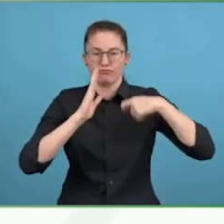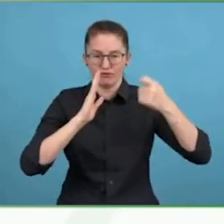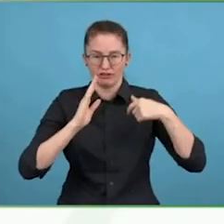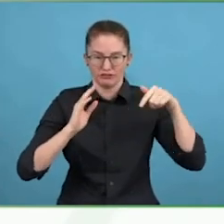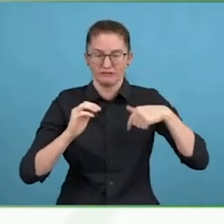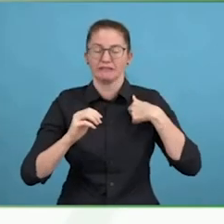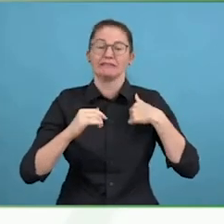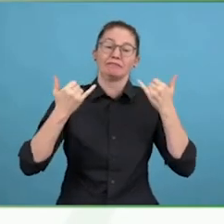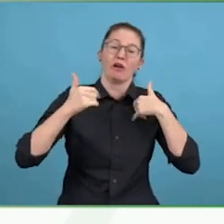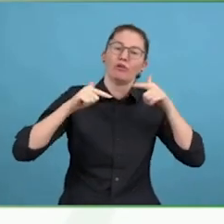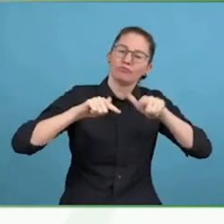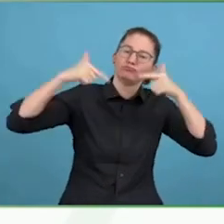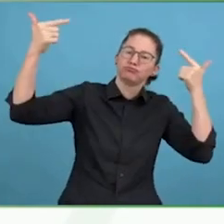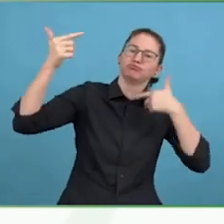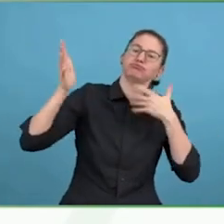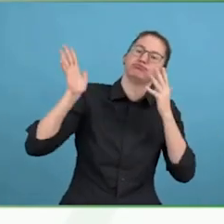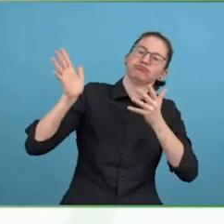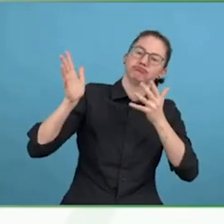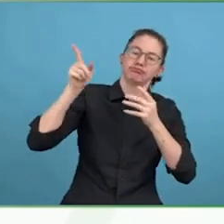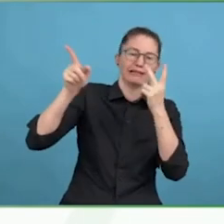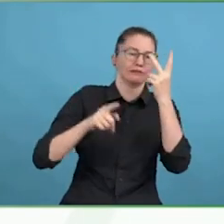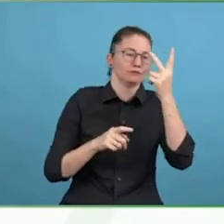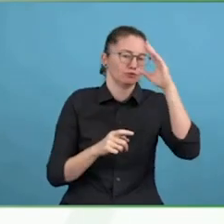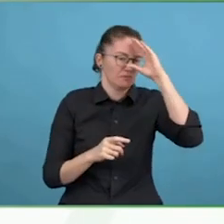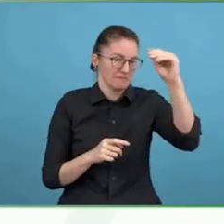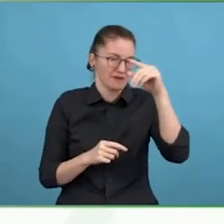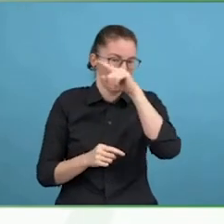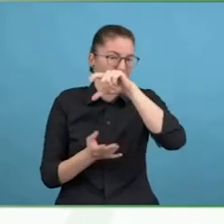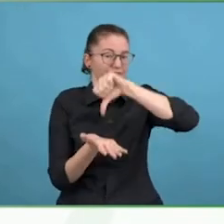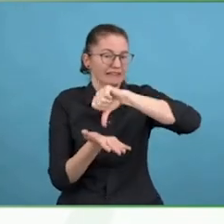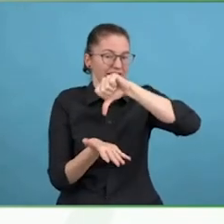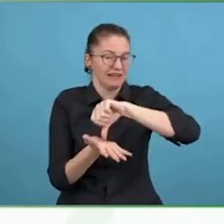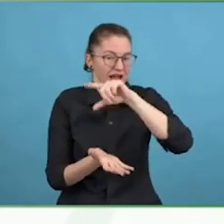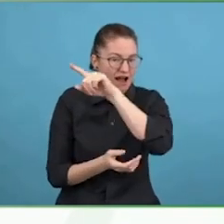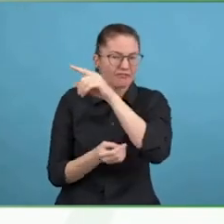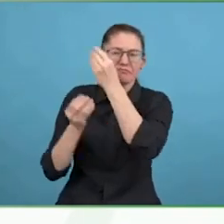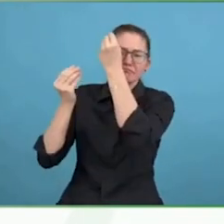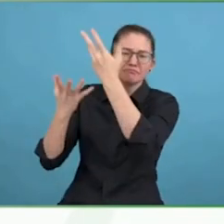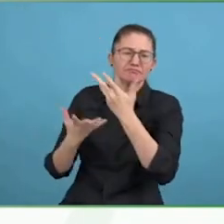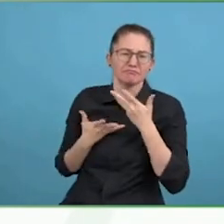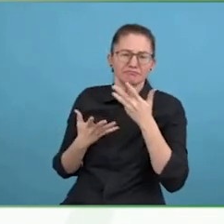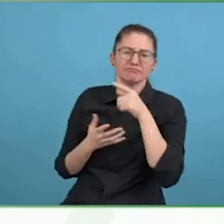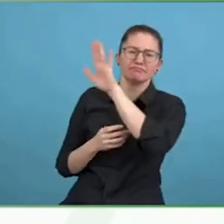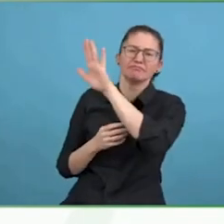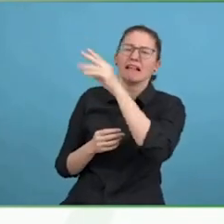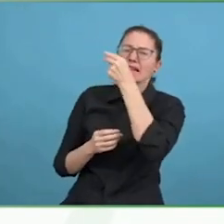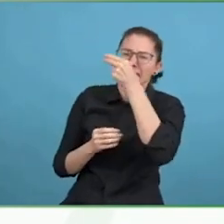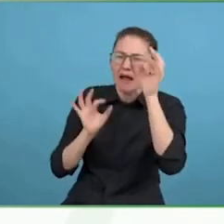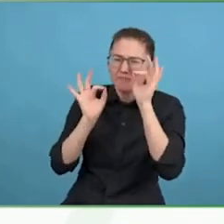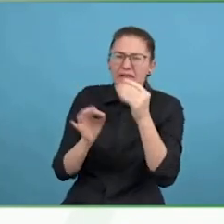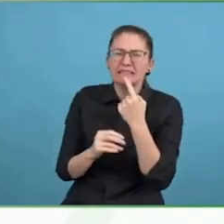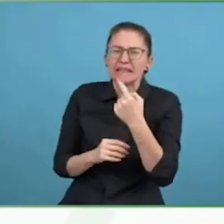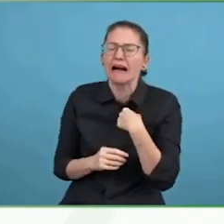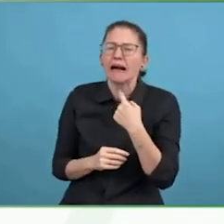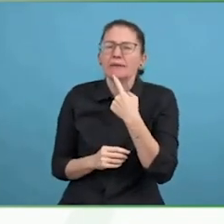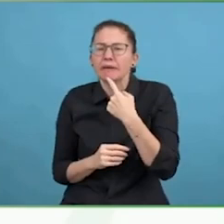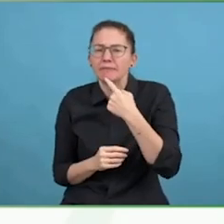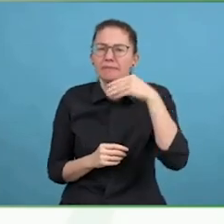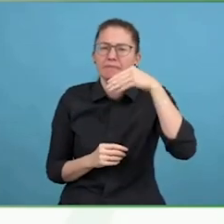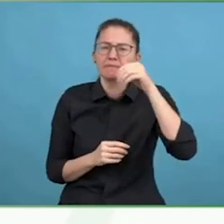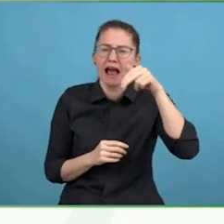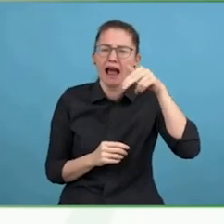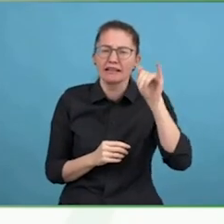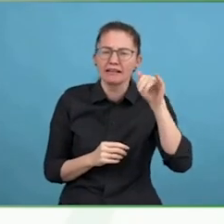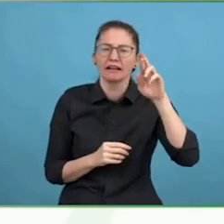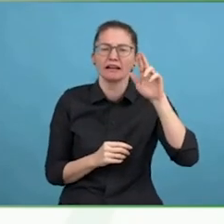Bavar. Before we actually talk about the status of disability inclusion in Iran, perhaps you